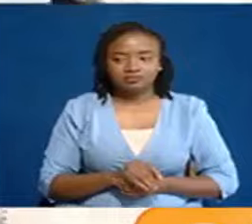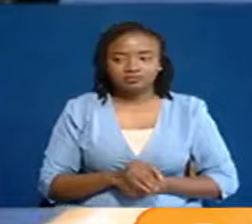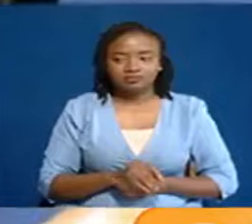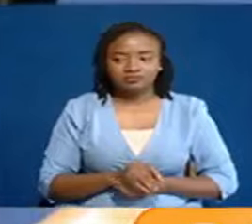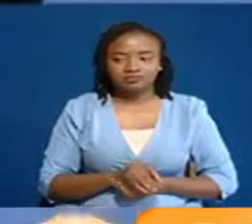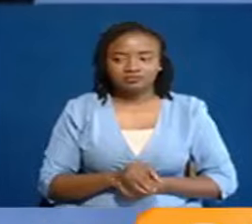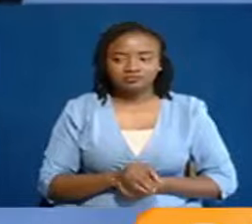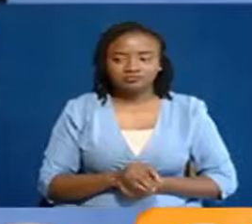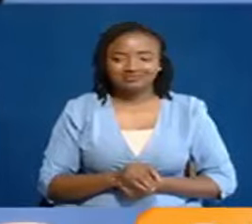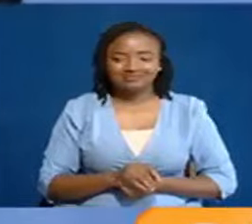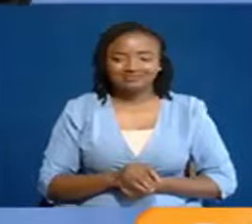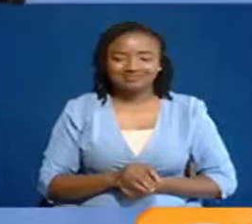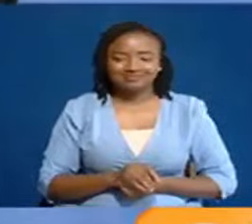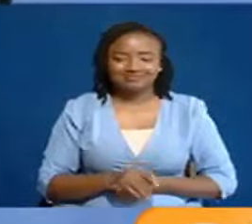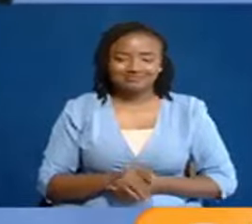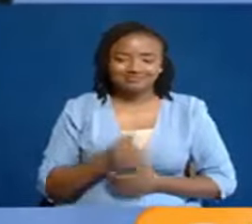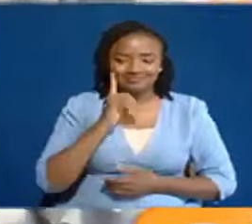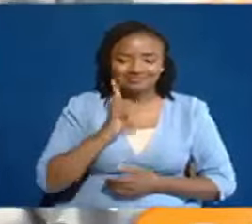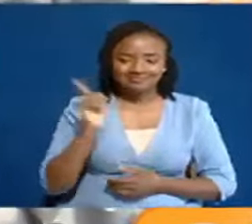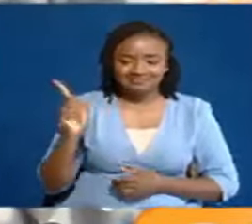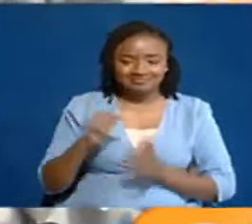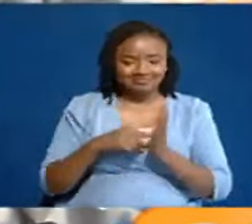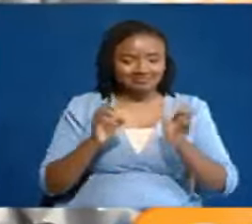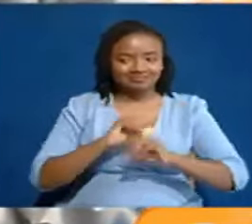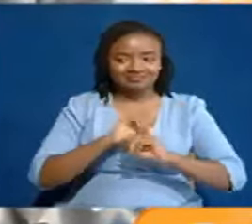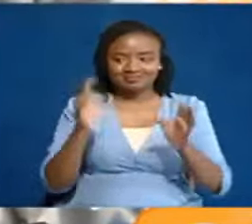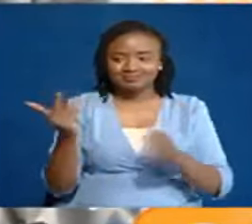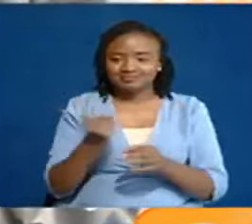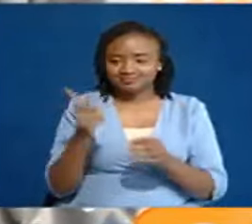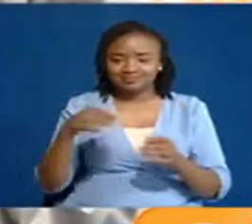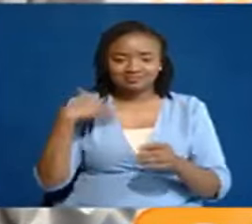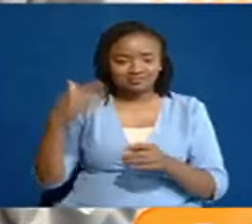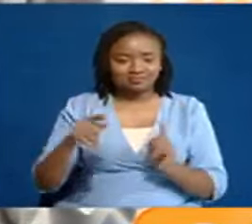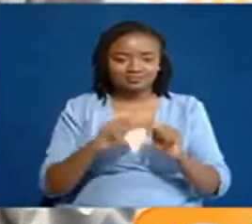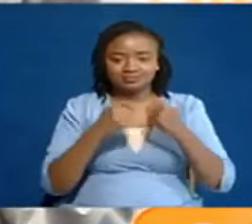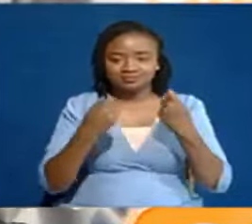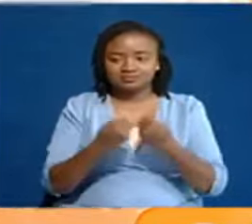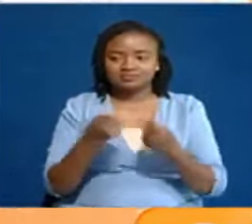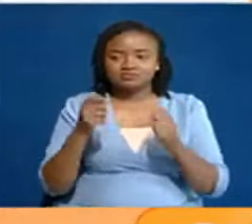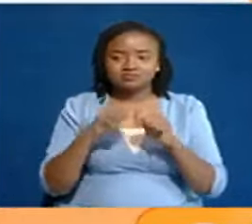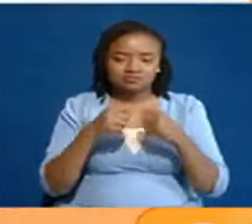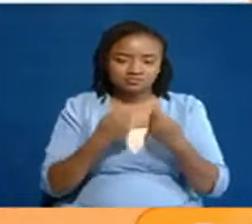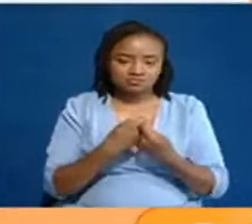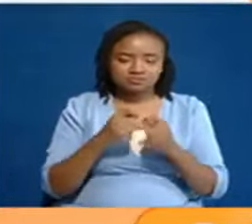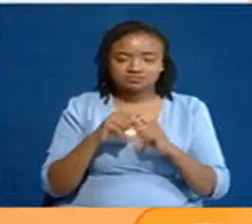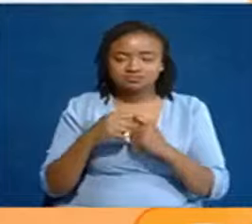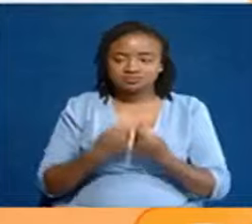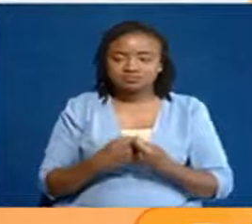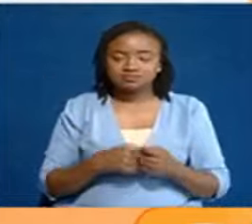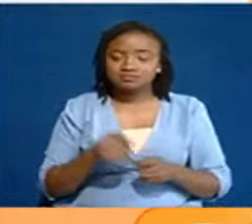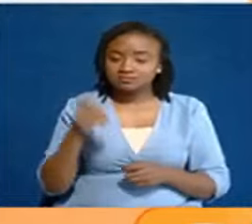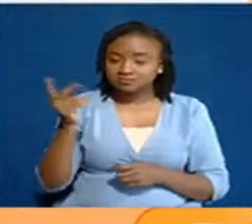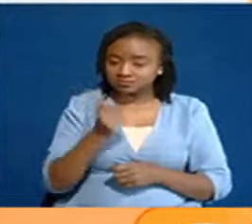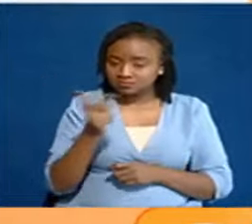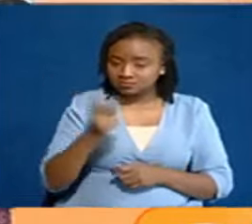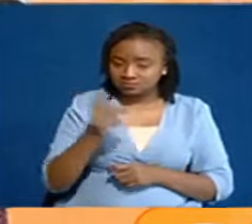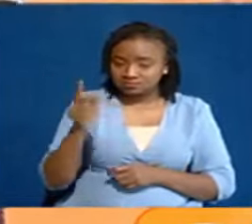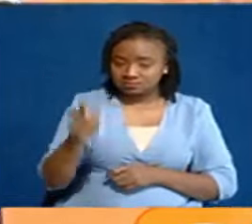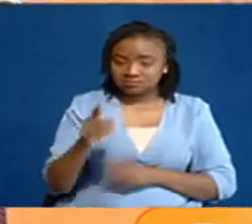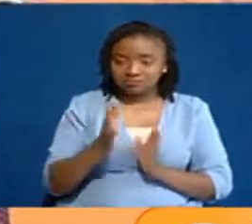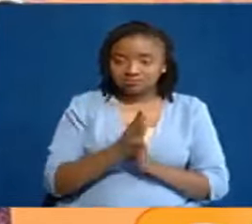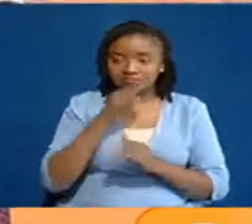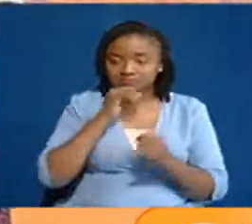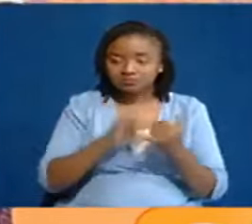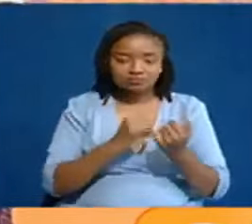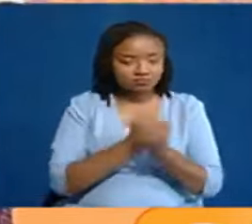Their smiles reflected the teamwork between the two, who are both teachers. Both Lydia and her husband are avid fans